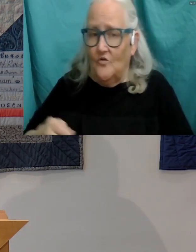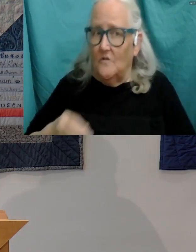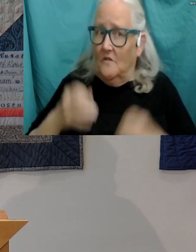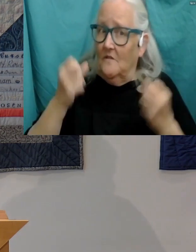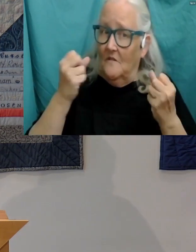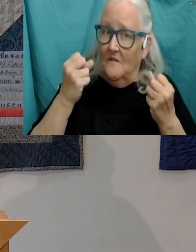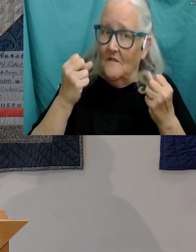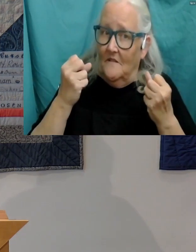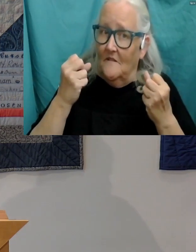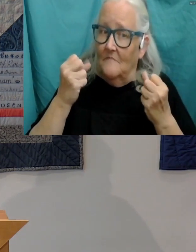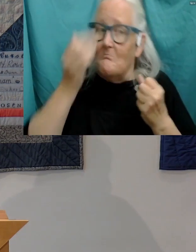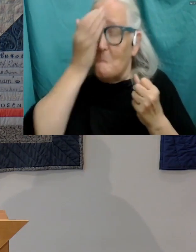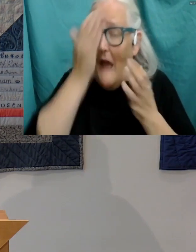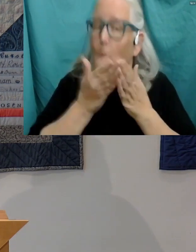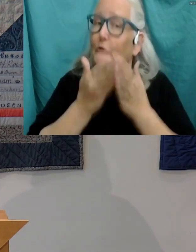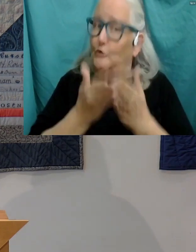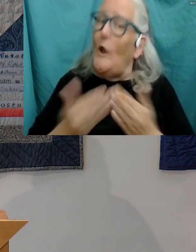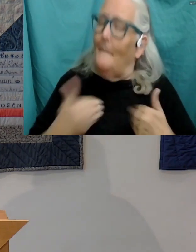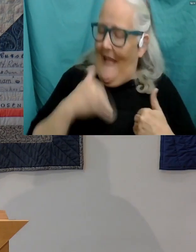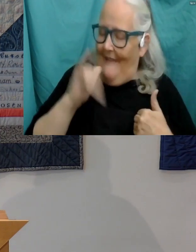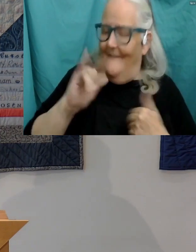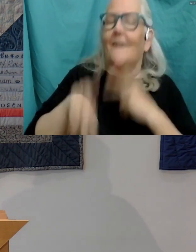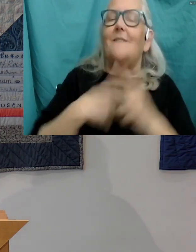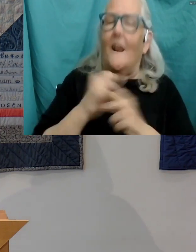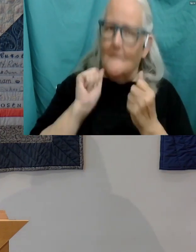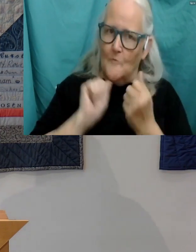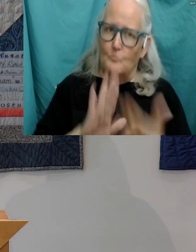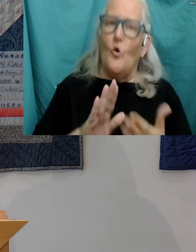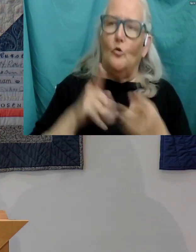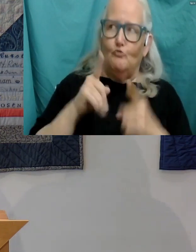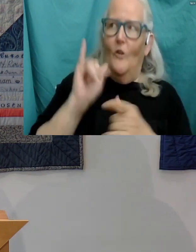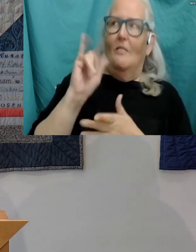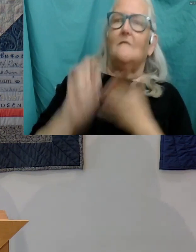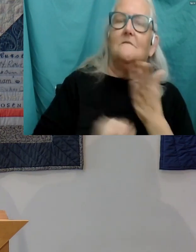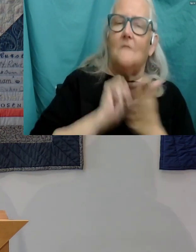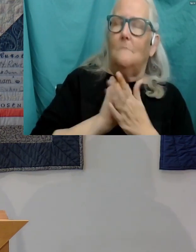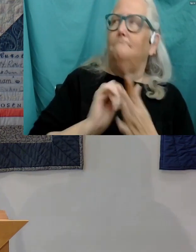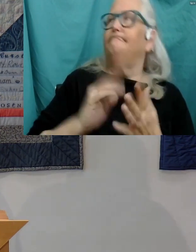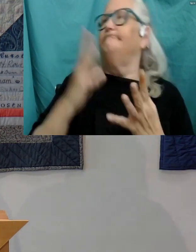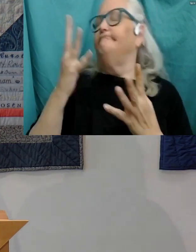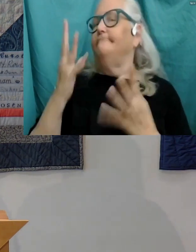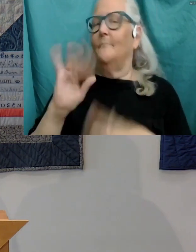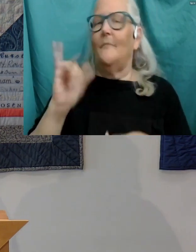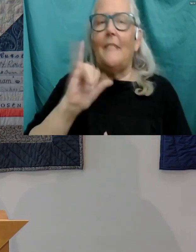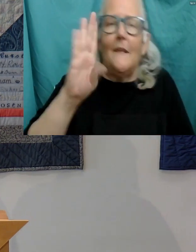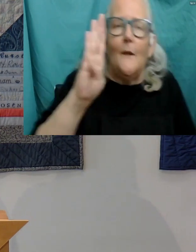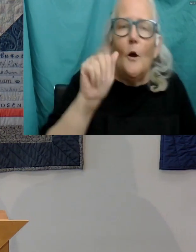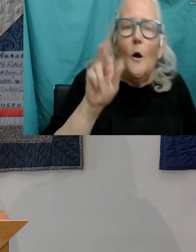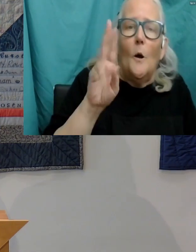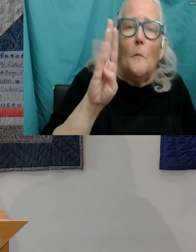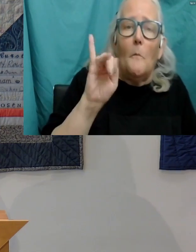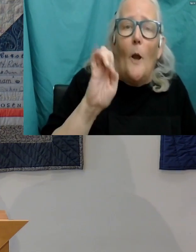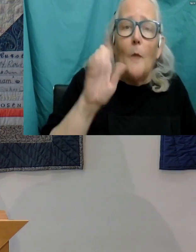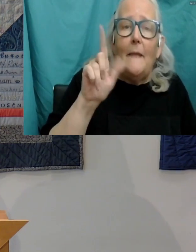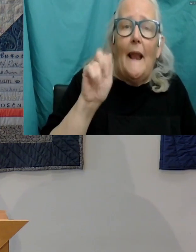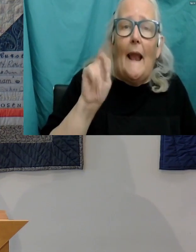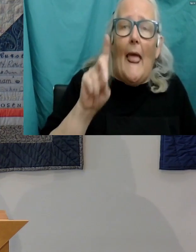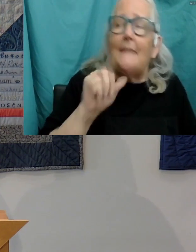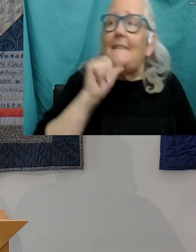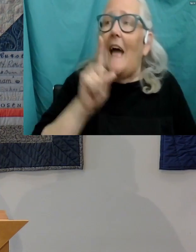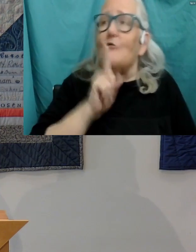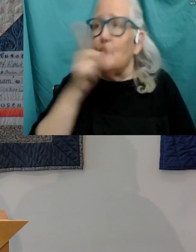that golden era. Kind of like Barbie Land might not exist, but women's colleges and Girl Scout